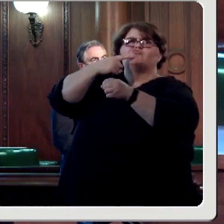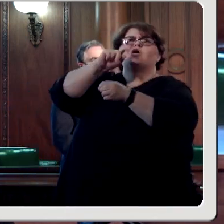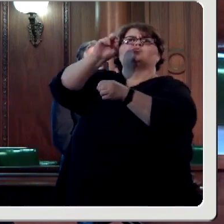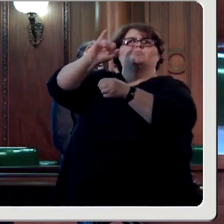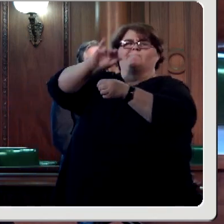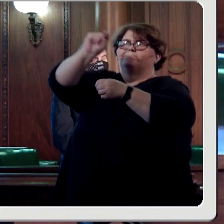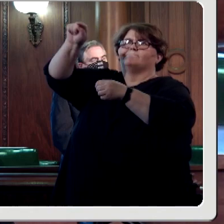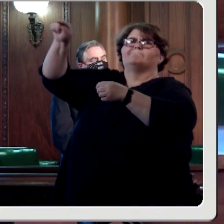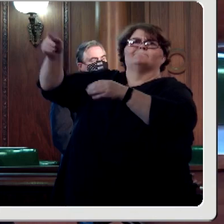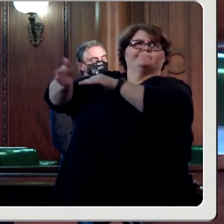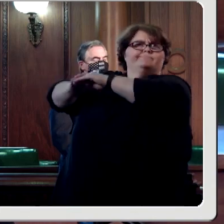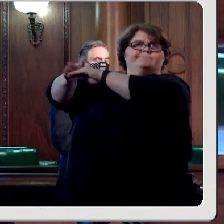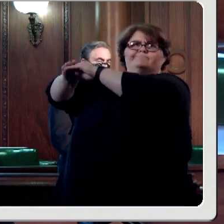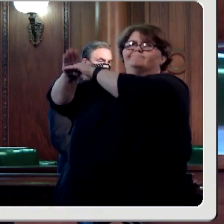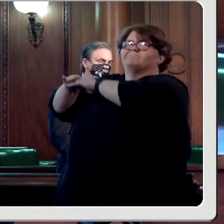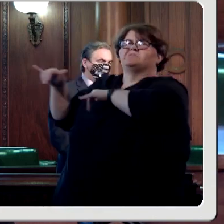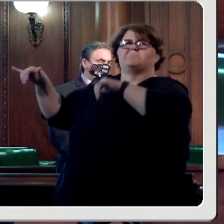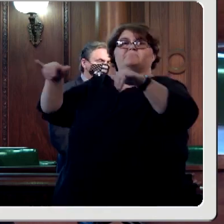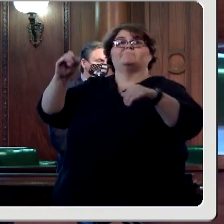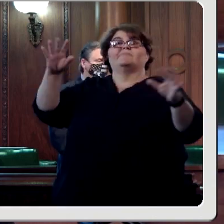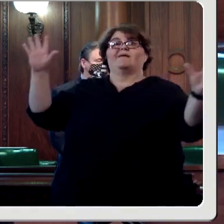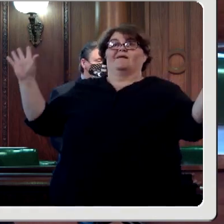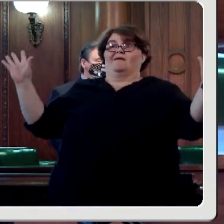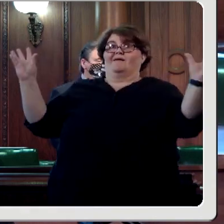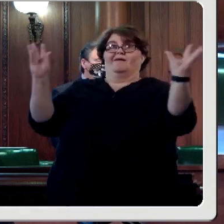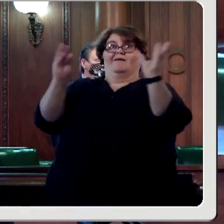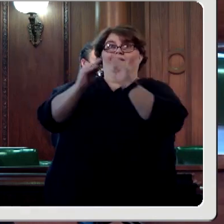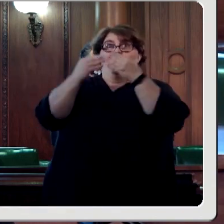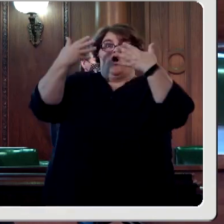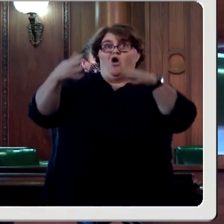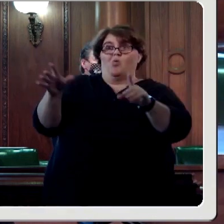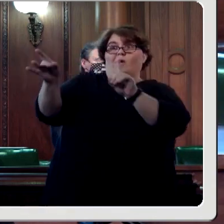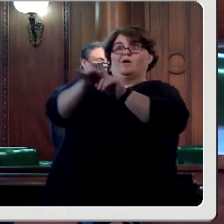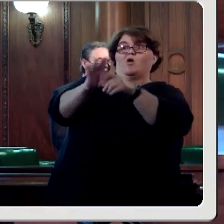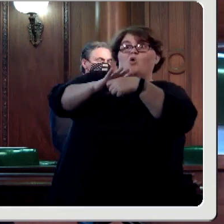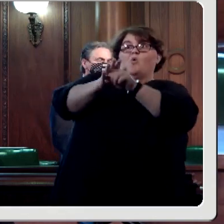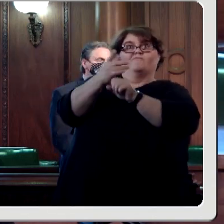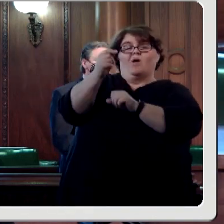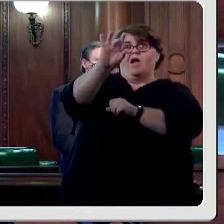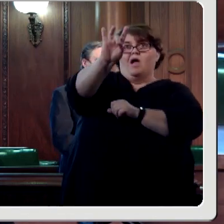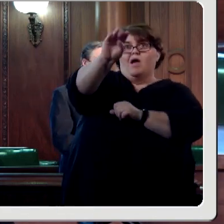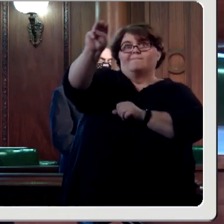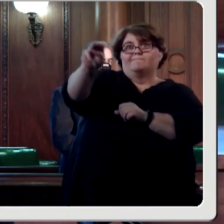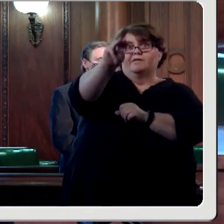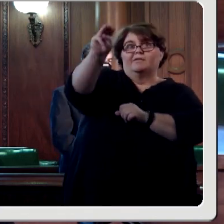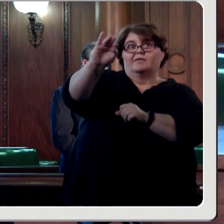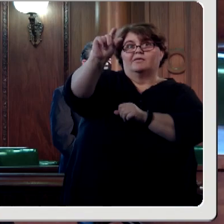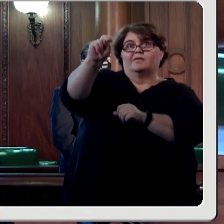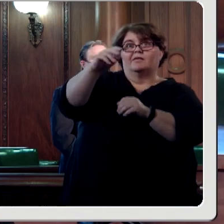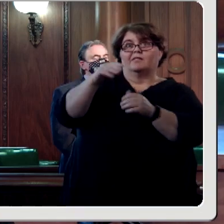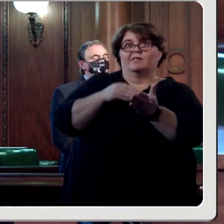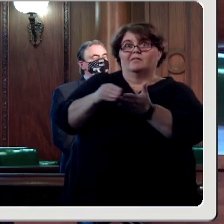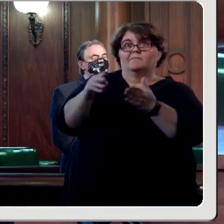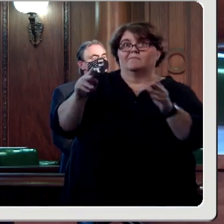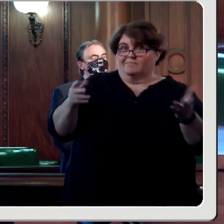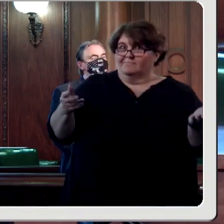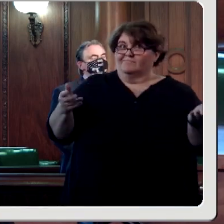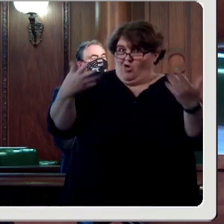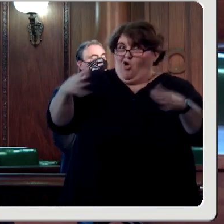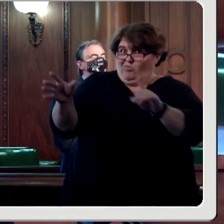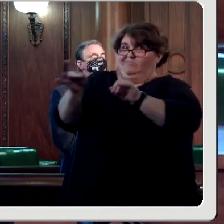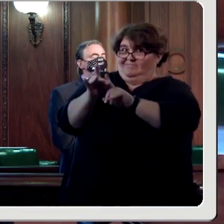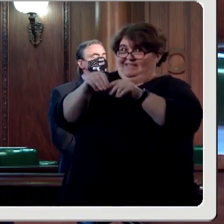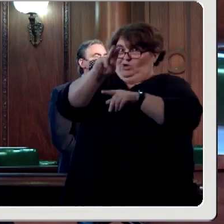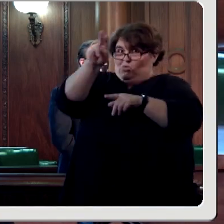confirmed coronavirus infections over the course of this week. And the epidemiologic curve of these new infections, as you've been